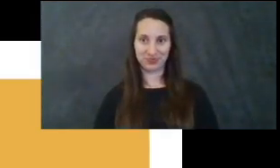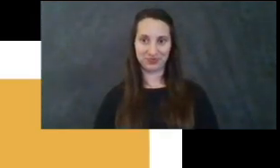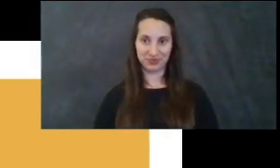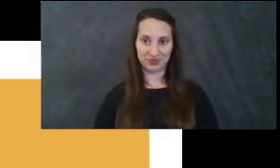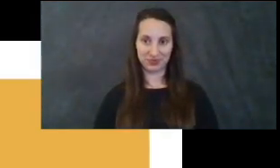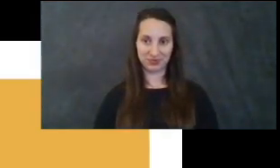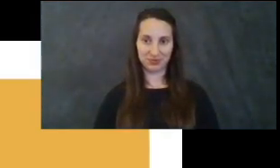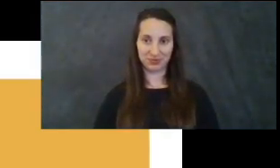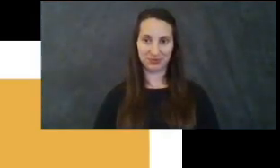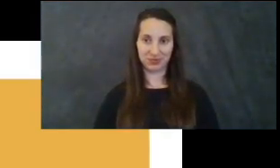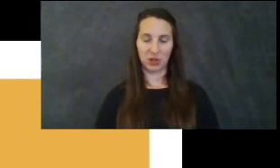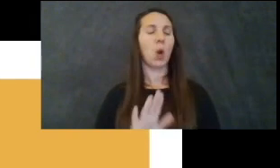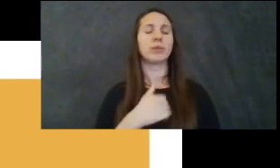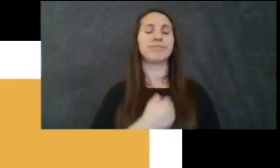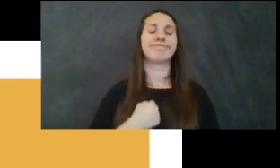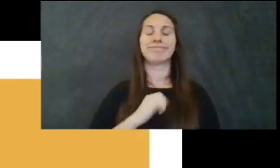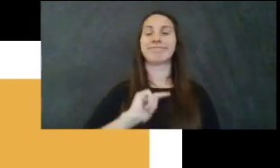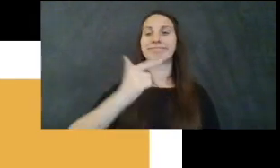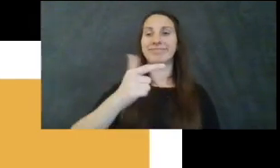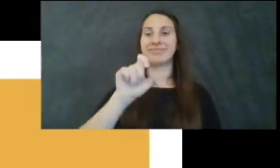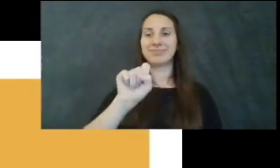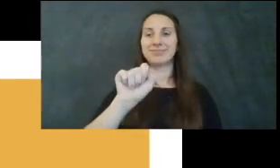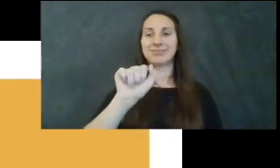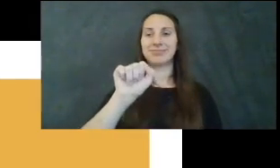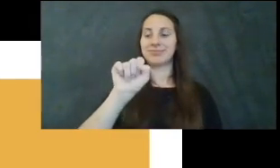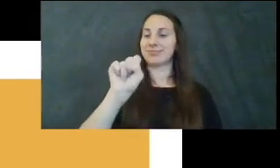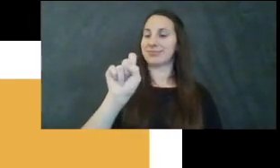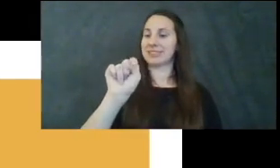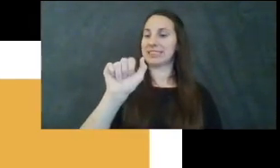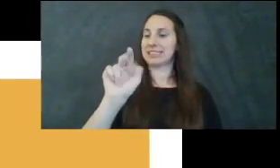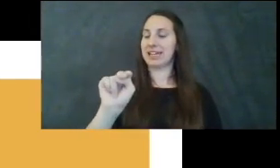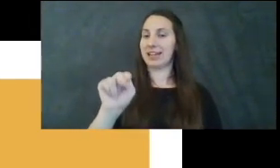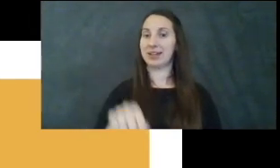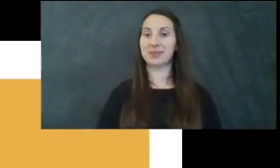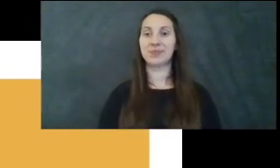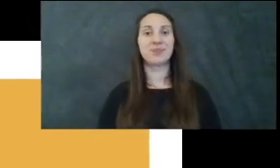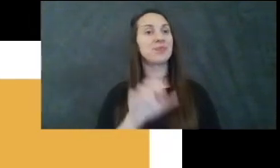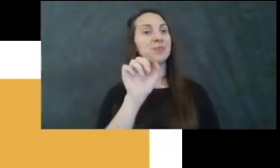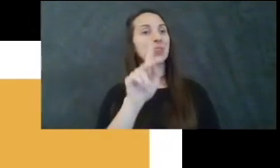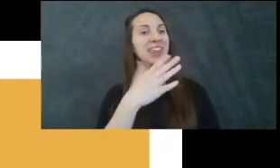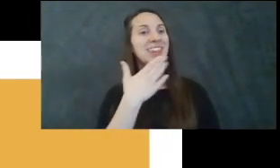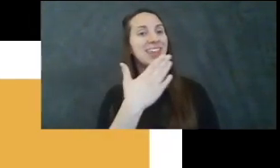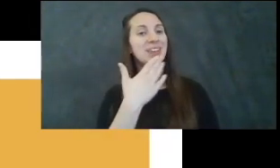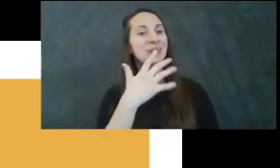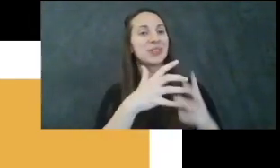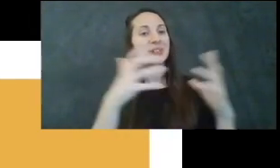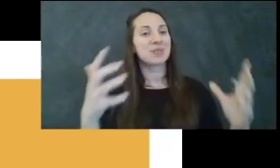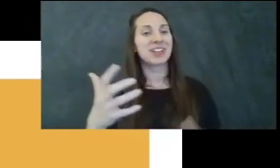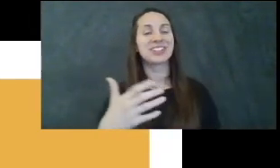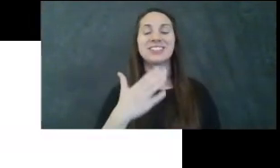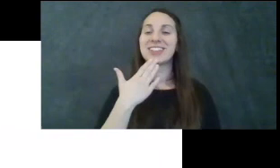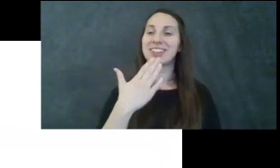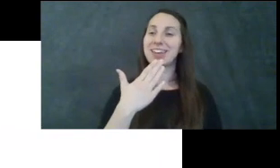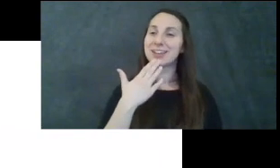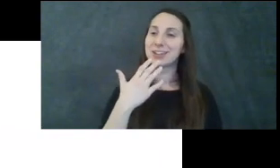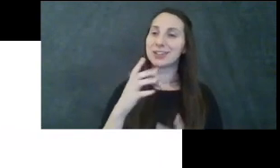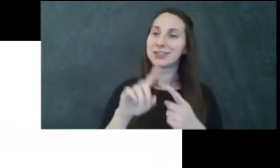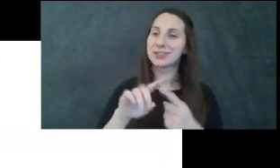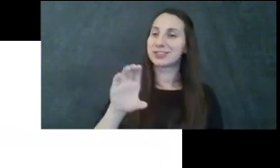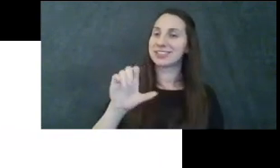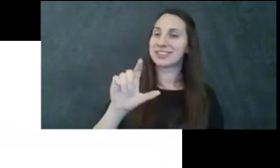Or I'm turning over to Stan, sorry. Stan, you're on. Okay, thank you very much. Thank you to